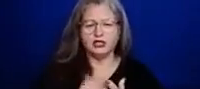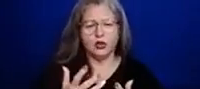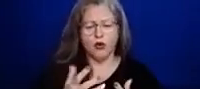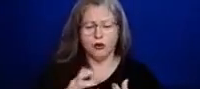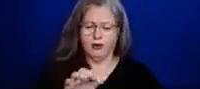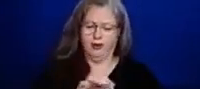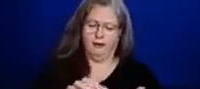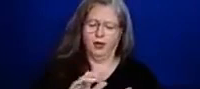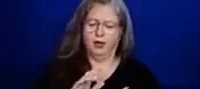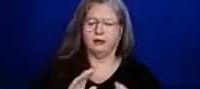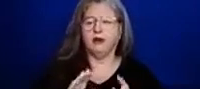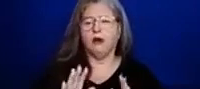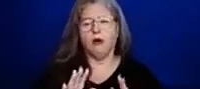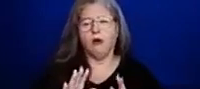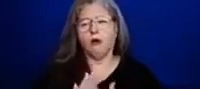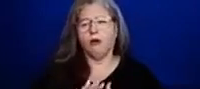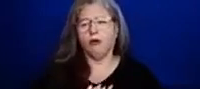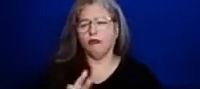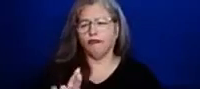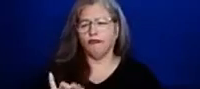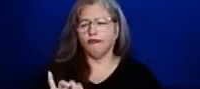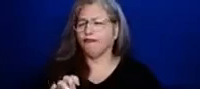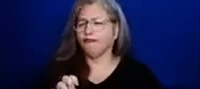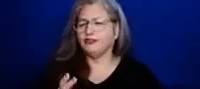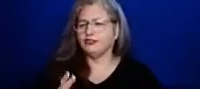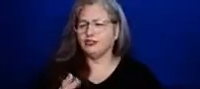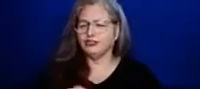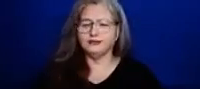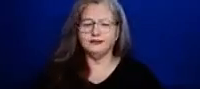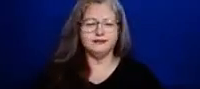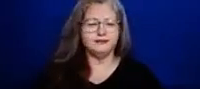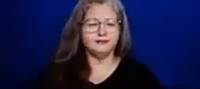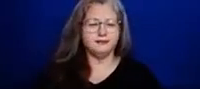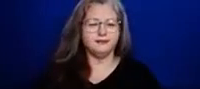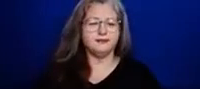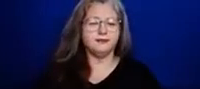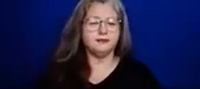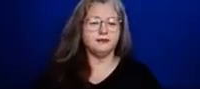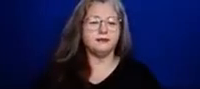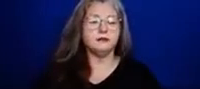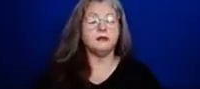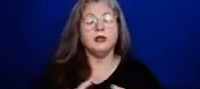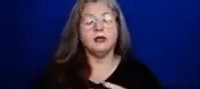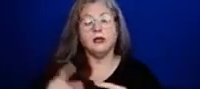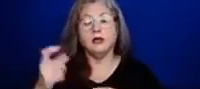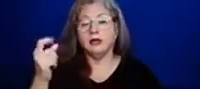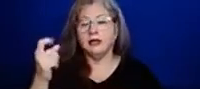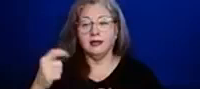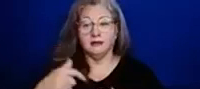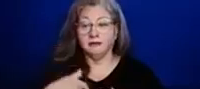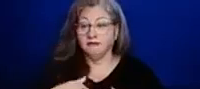So it's very rich. So the thing is that